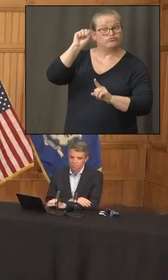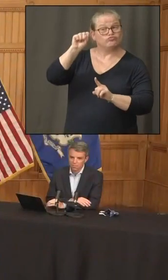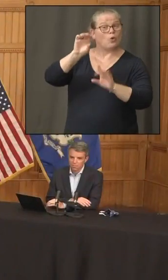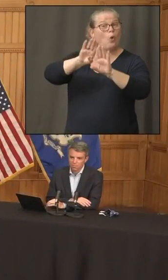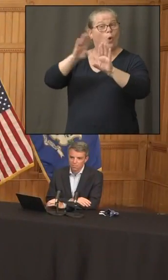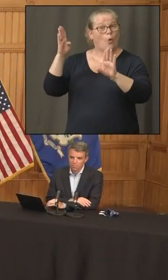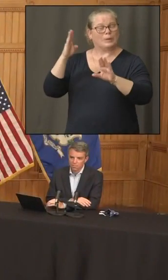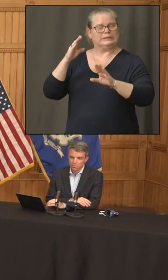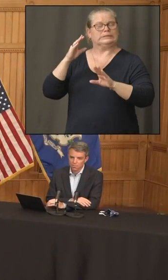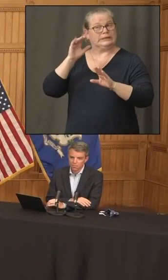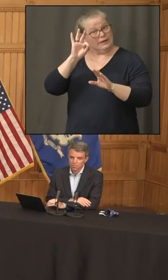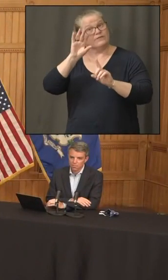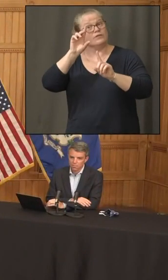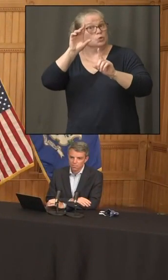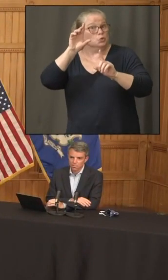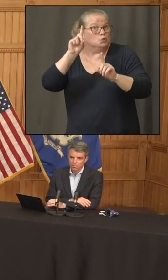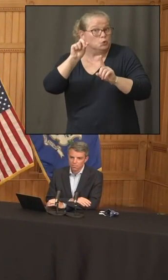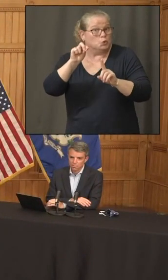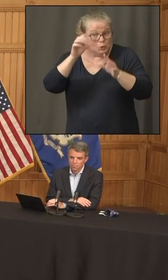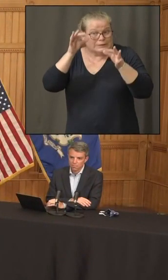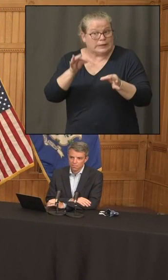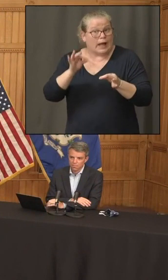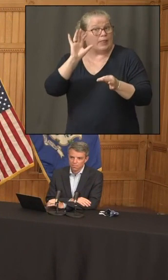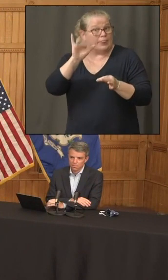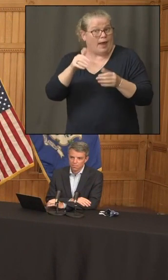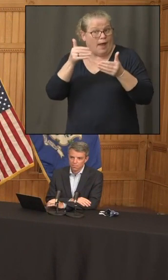Thanks, Governor. Connecticut Mirror.